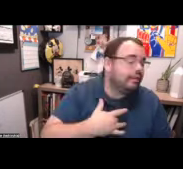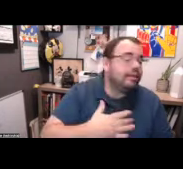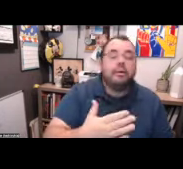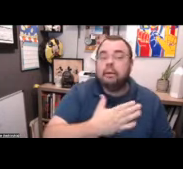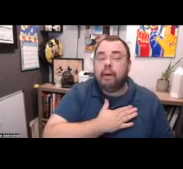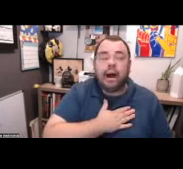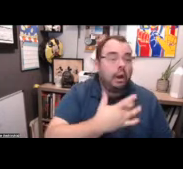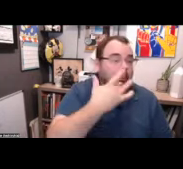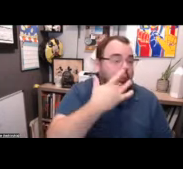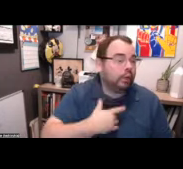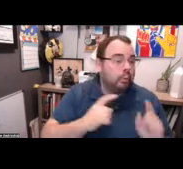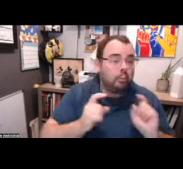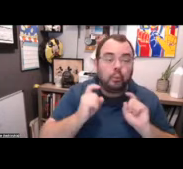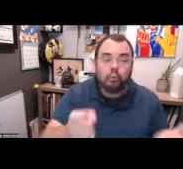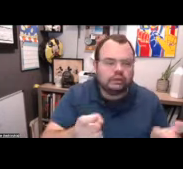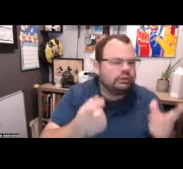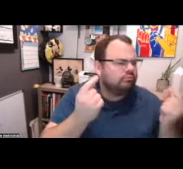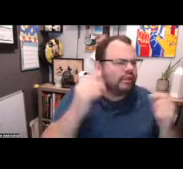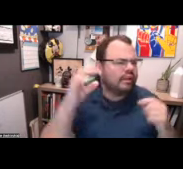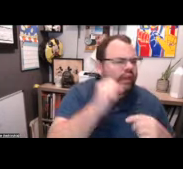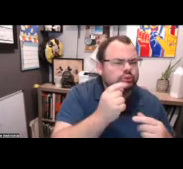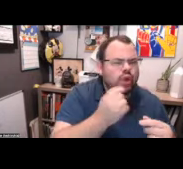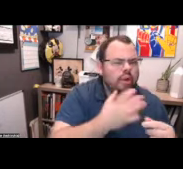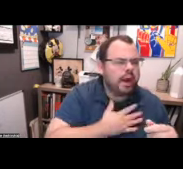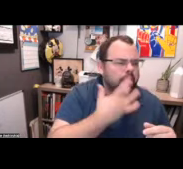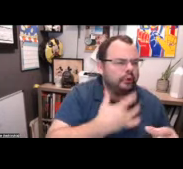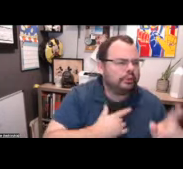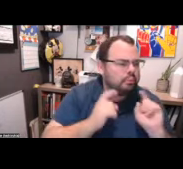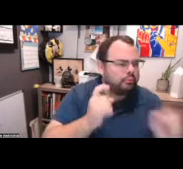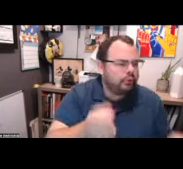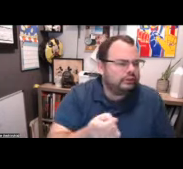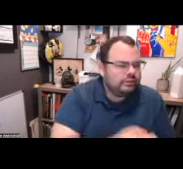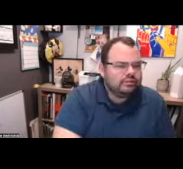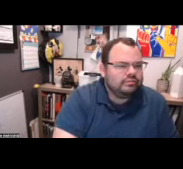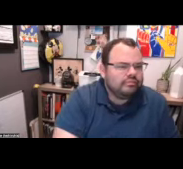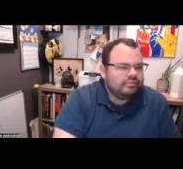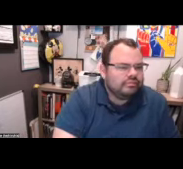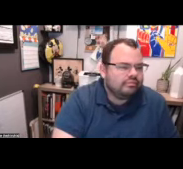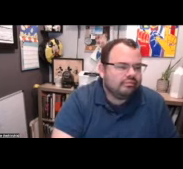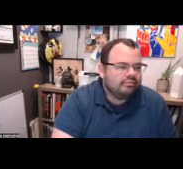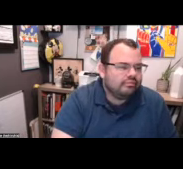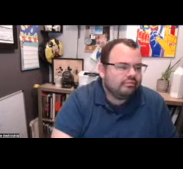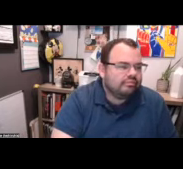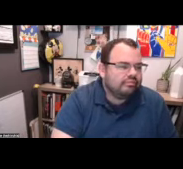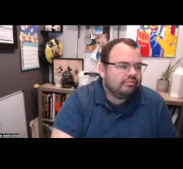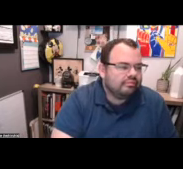had a celebration for my birthday, and guess what they gave me as